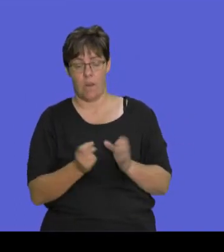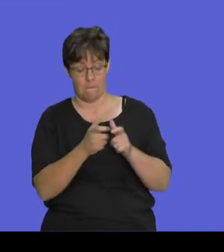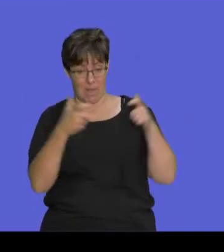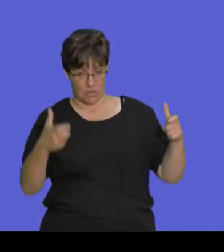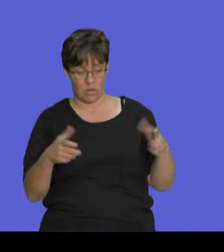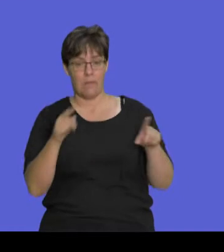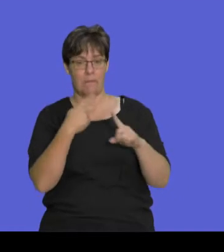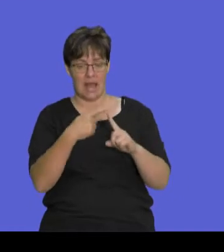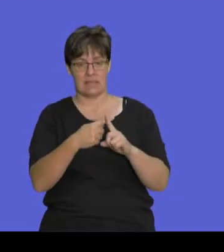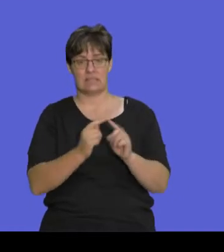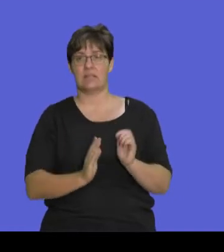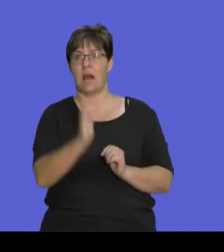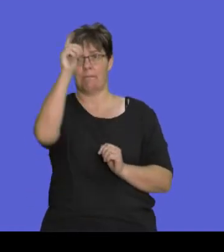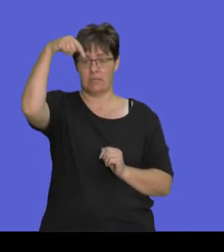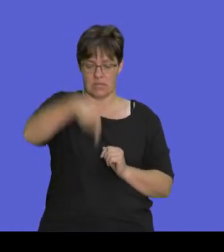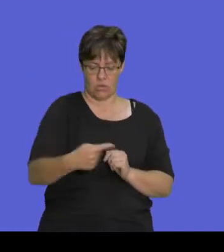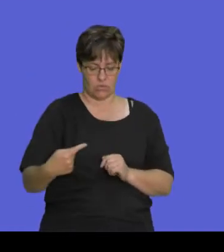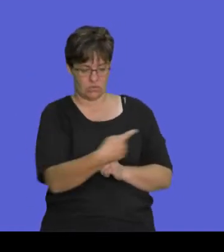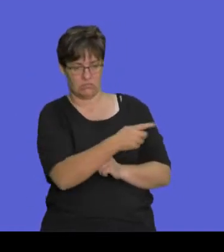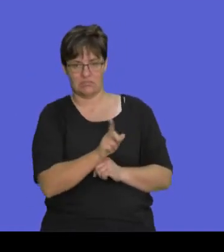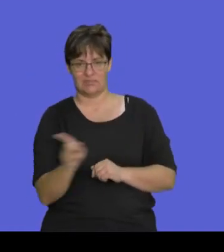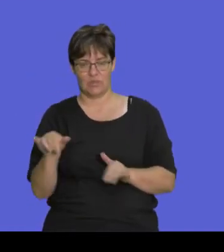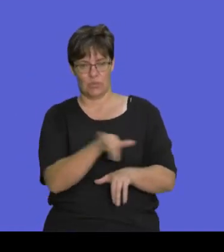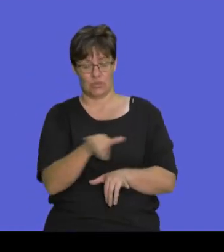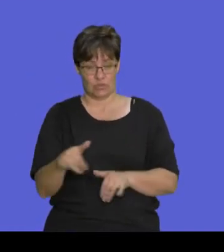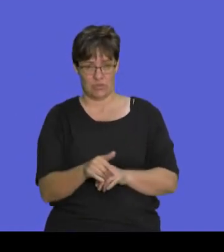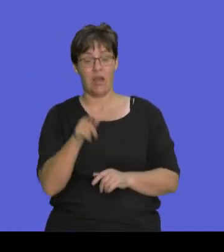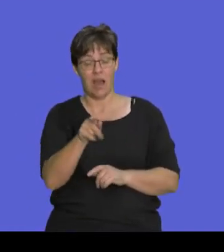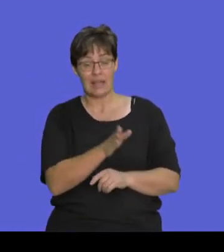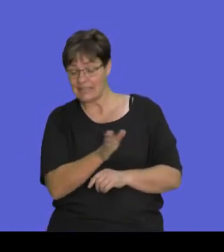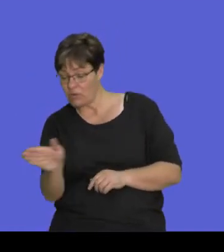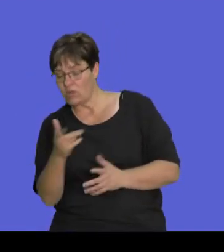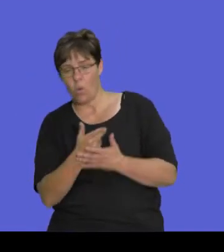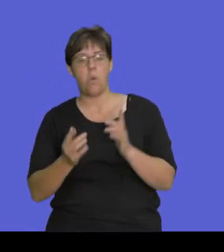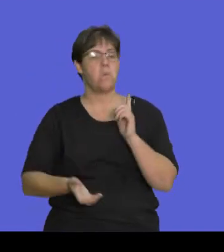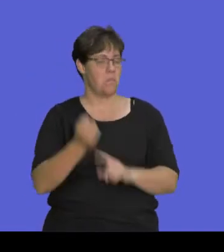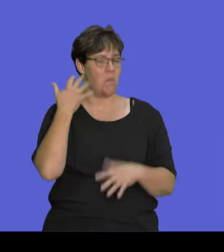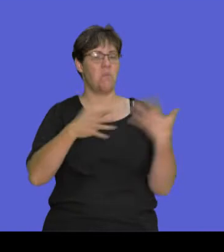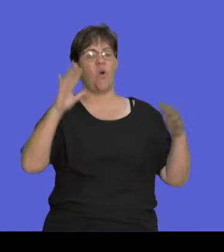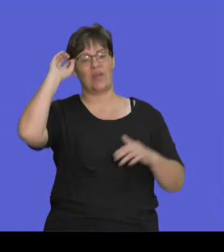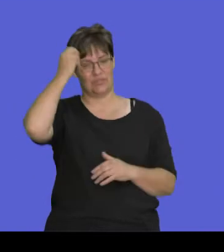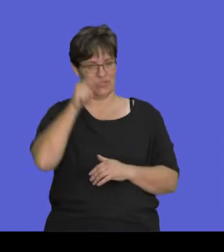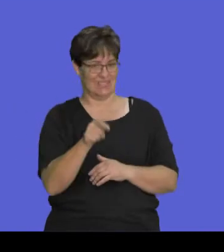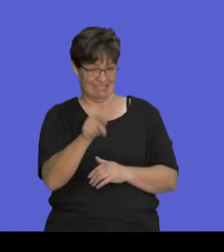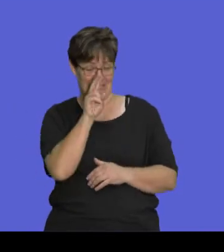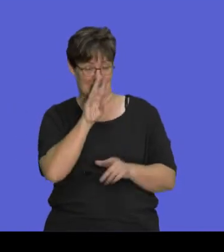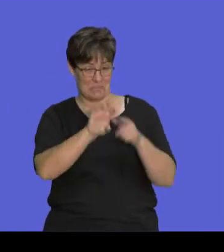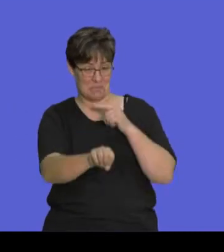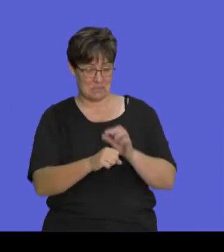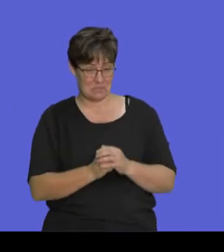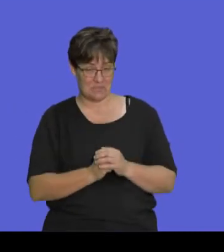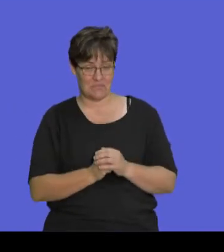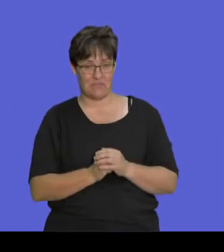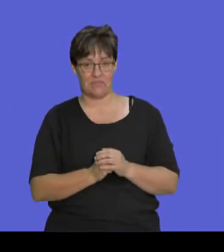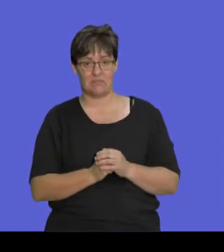direction, right? So the direction part is the most interesting one, as you'll discover as we move along, you